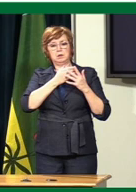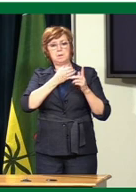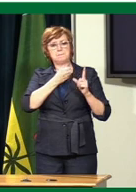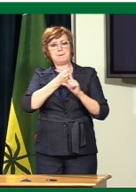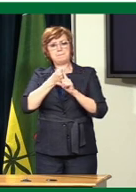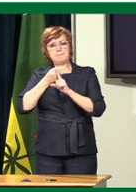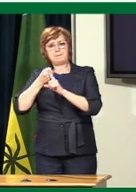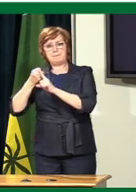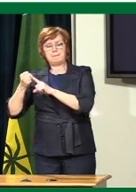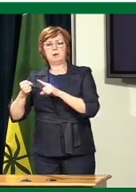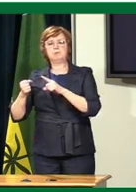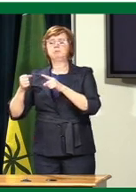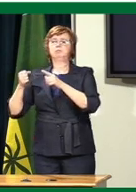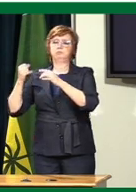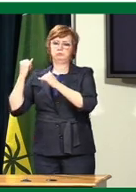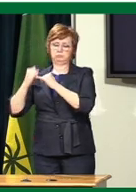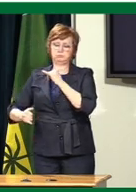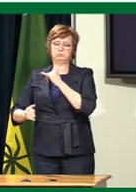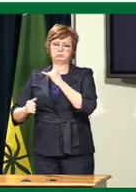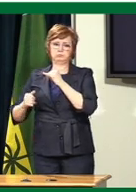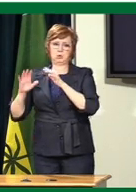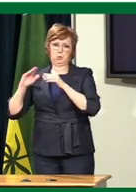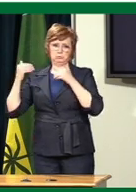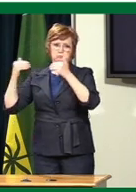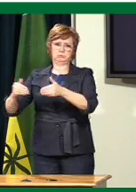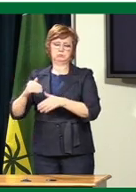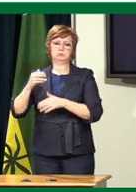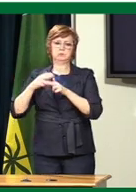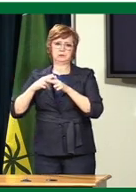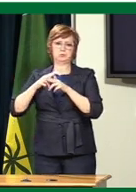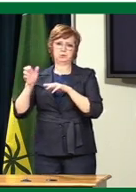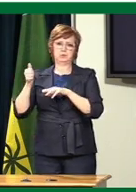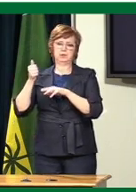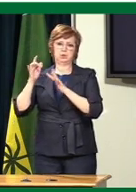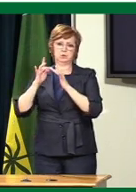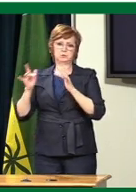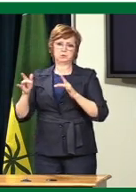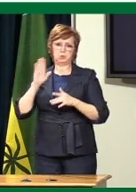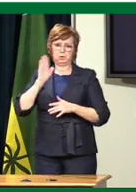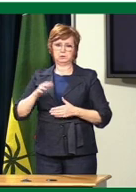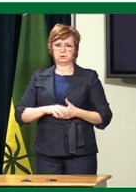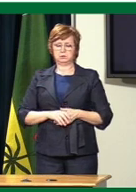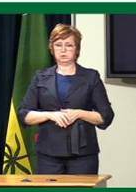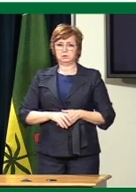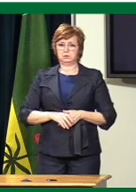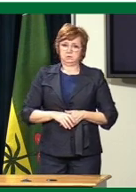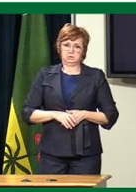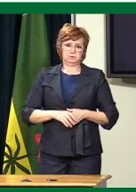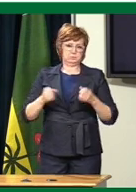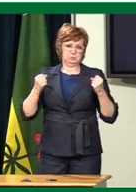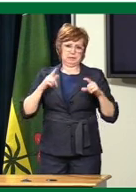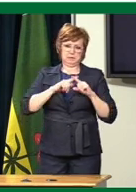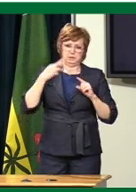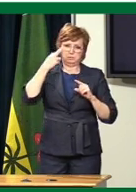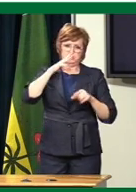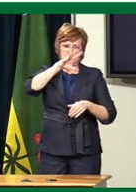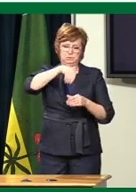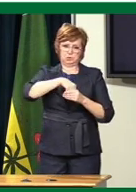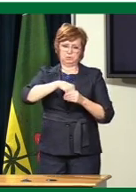what's happening in the system overall, where we're starting to move capacity to a level where it's getting so uncomfortable that we have to activate field